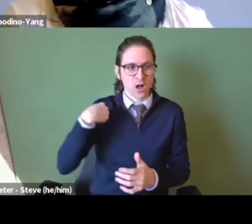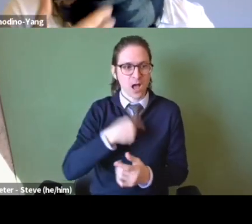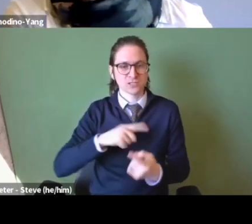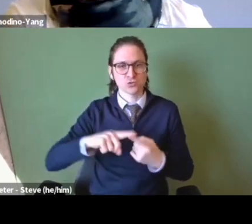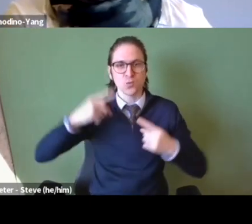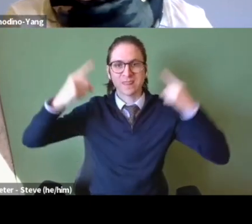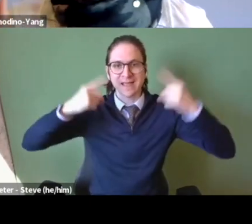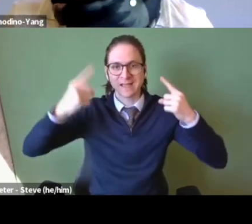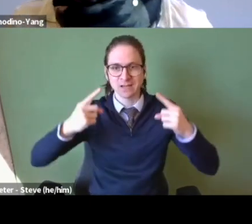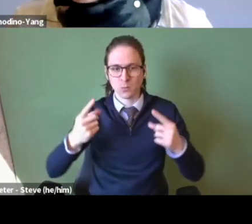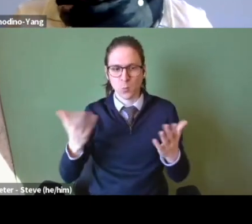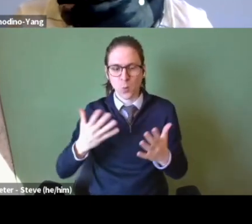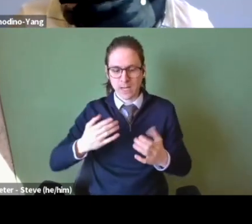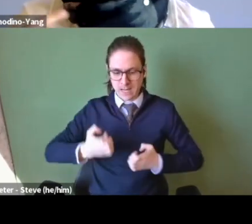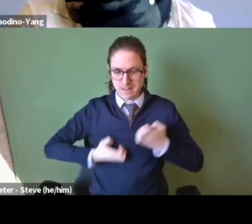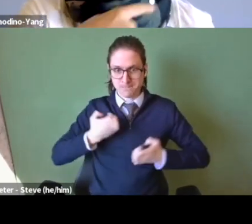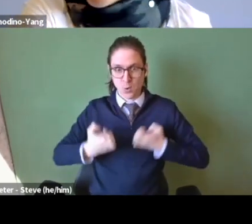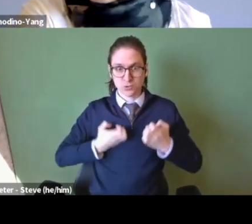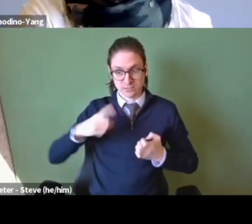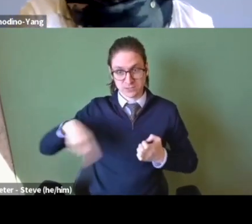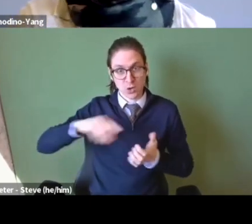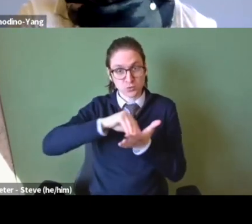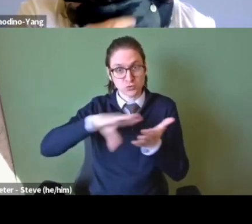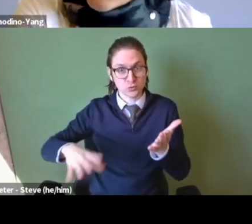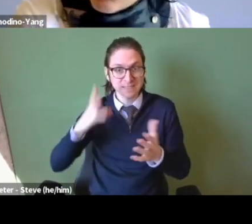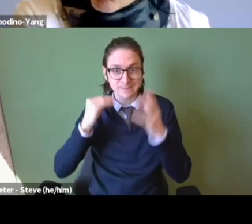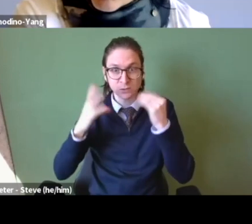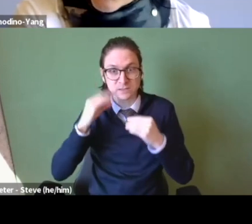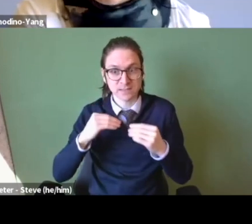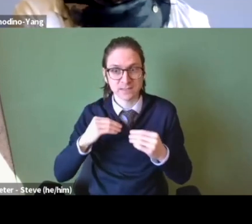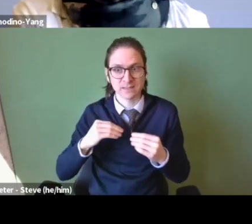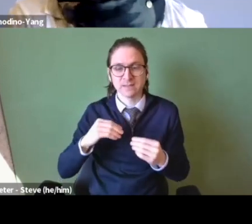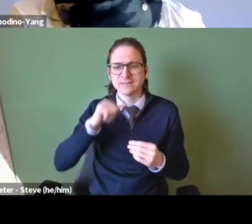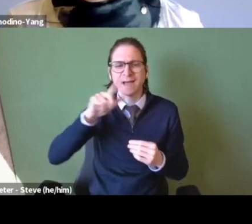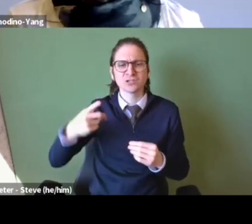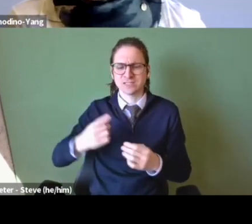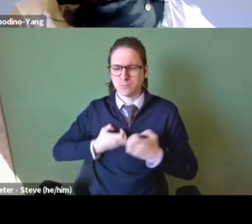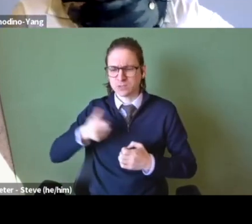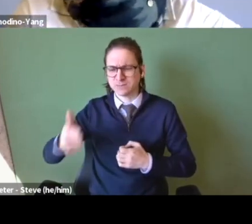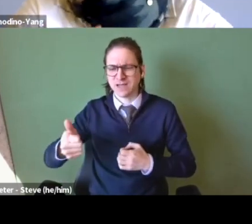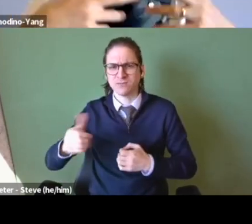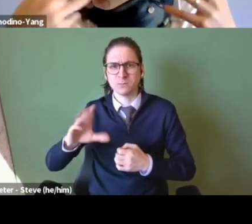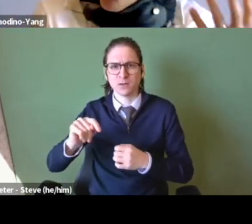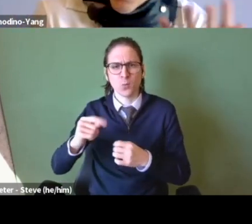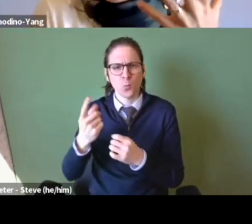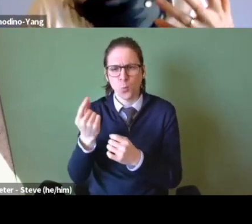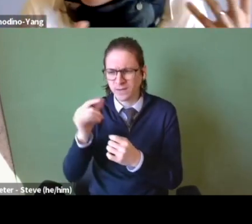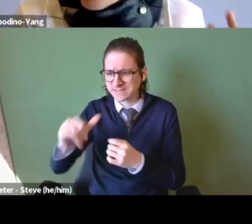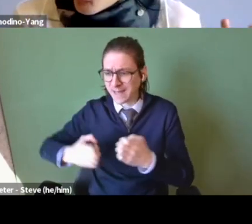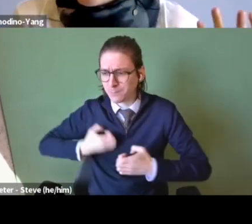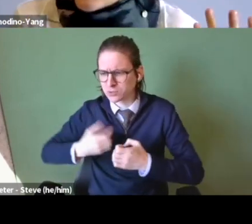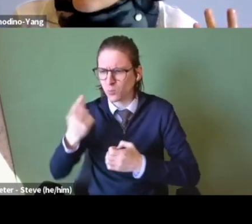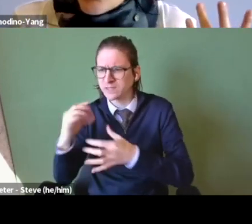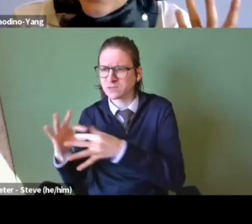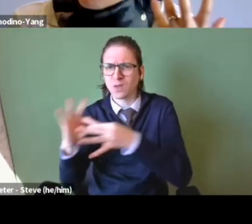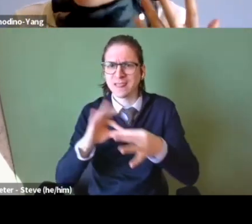having about? Not what are the emotions, but what are they about? What do they pertain to? Do they pertain to the why the